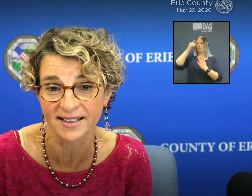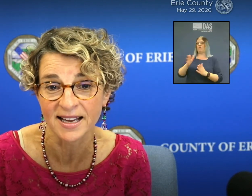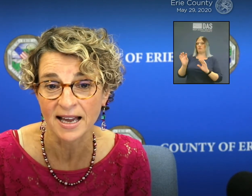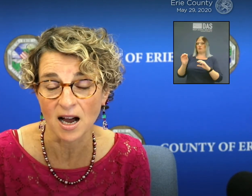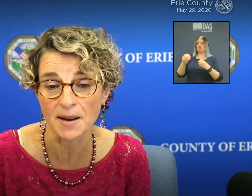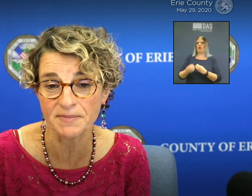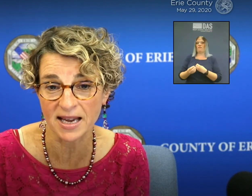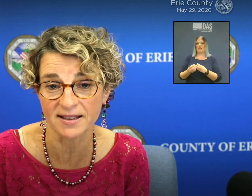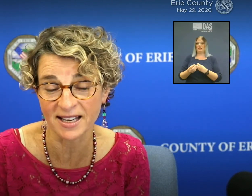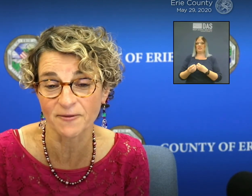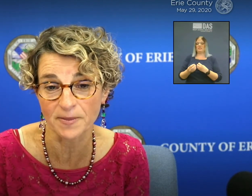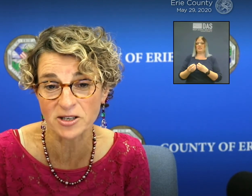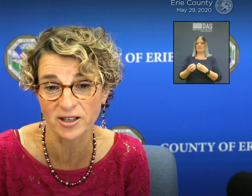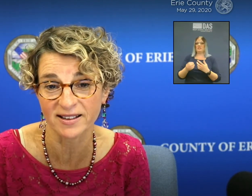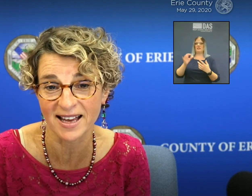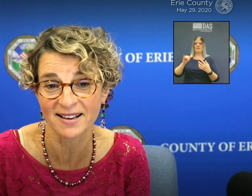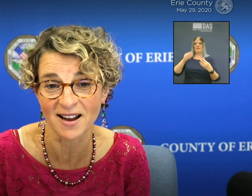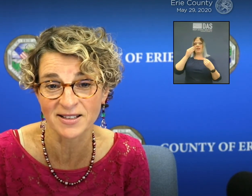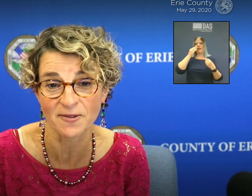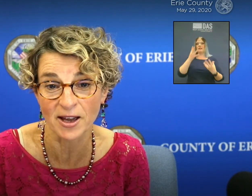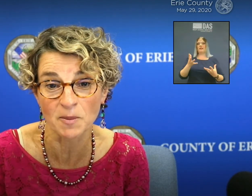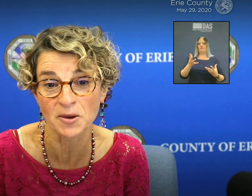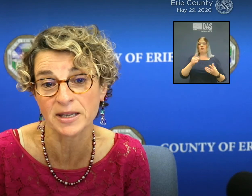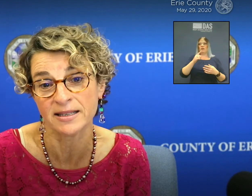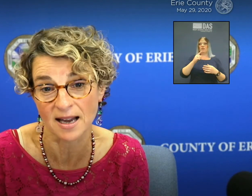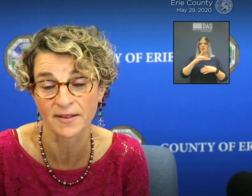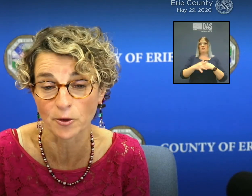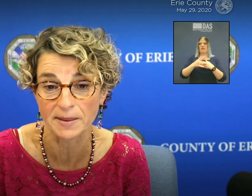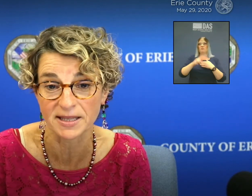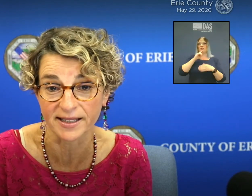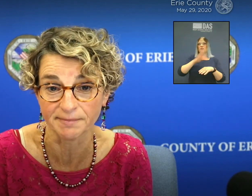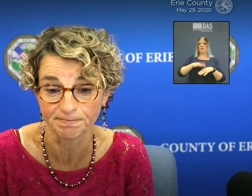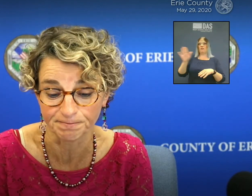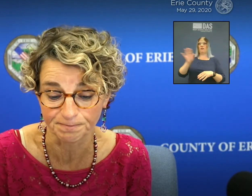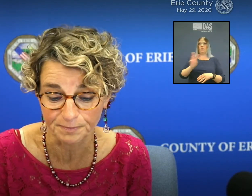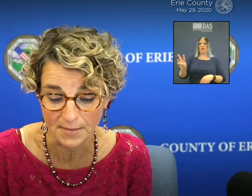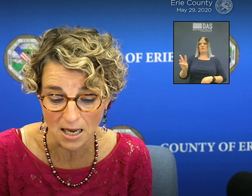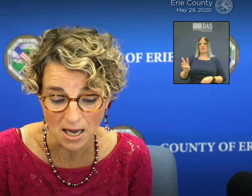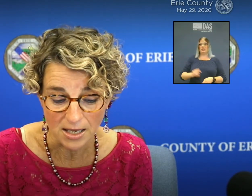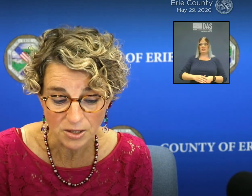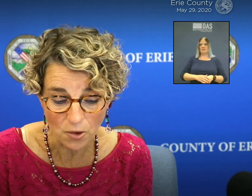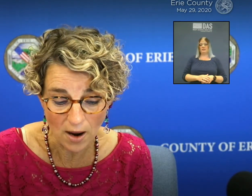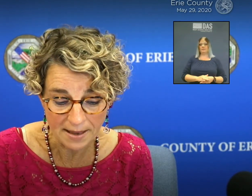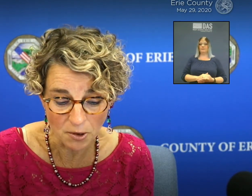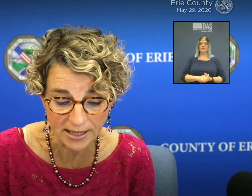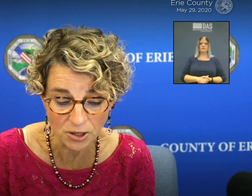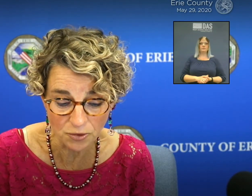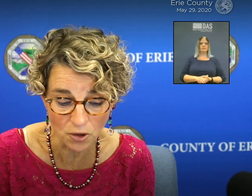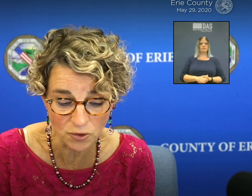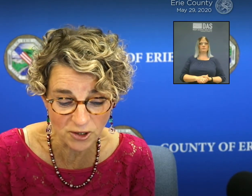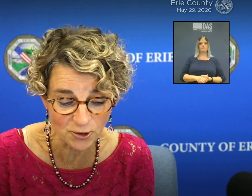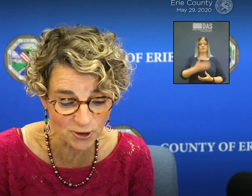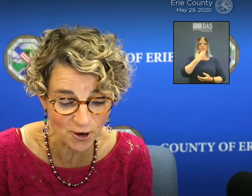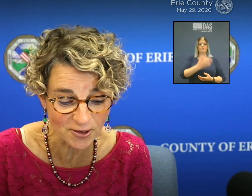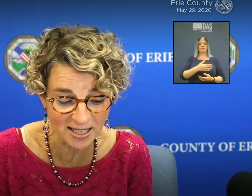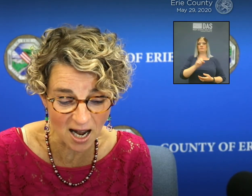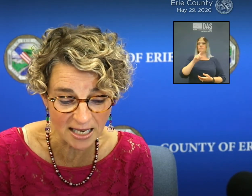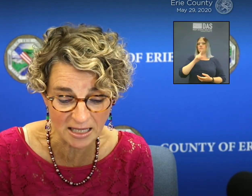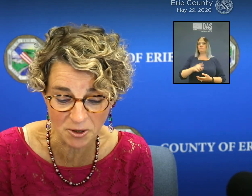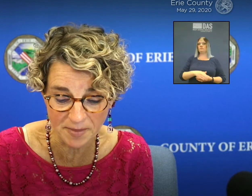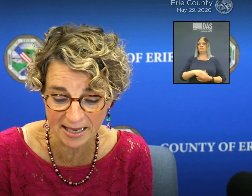office, and that the information that is available is on their website. So